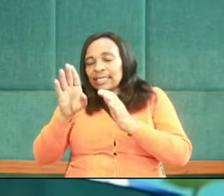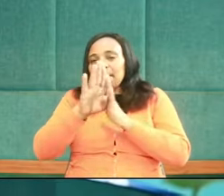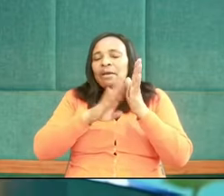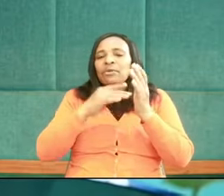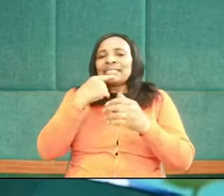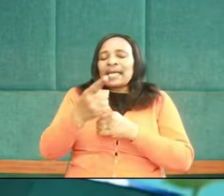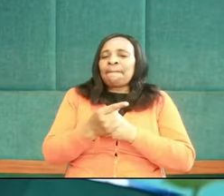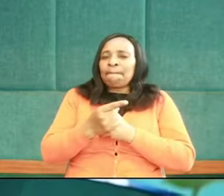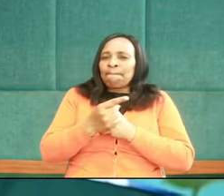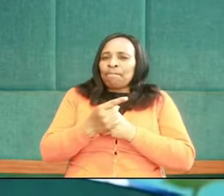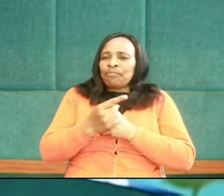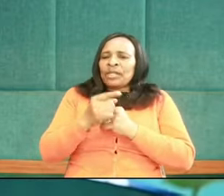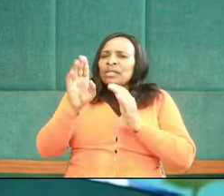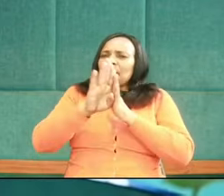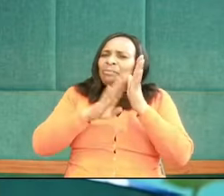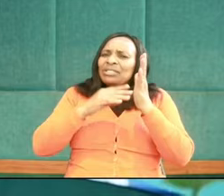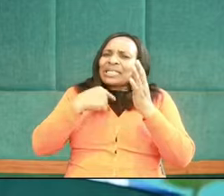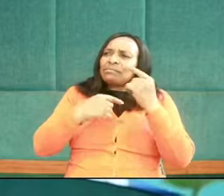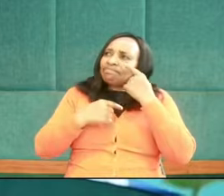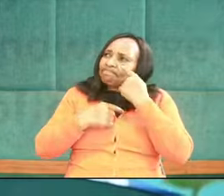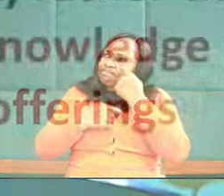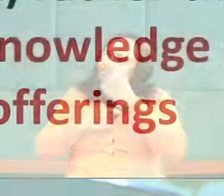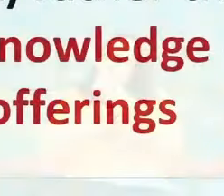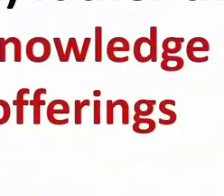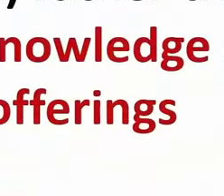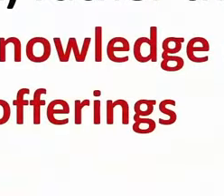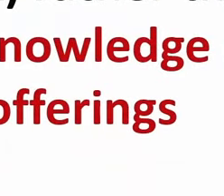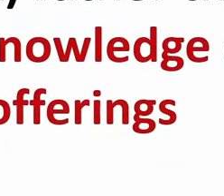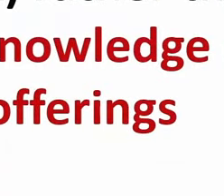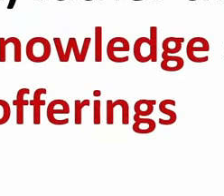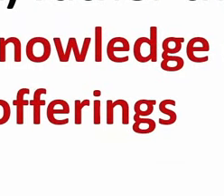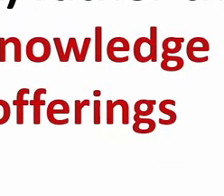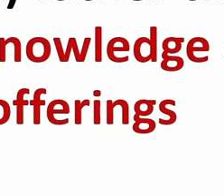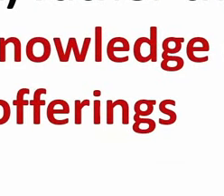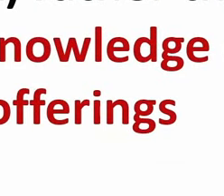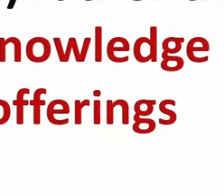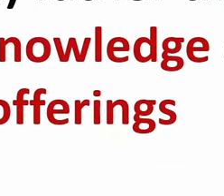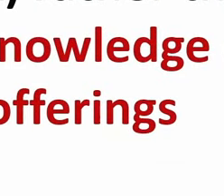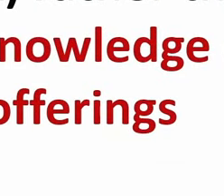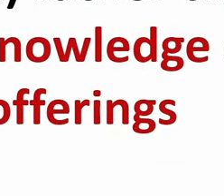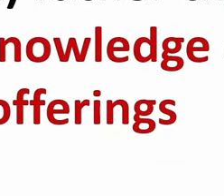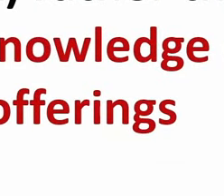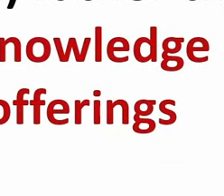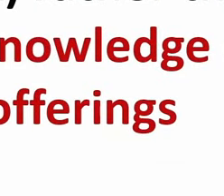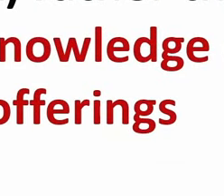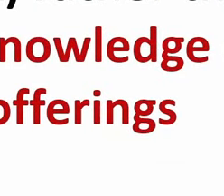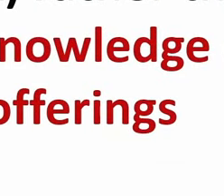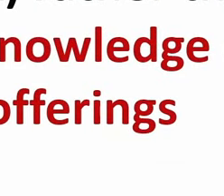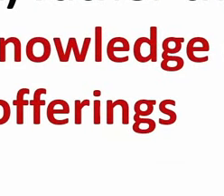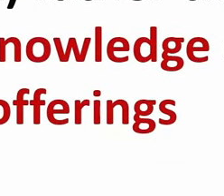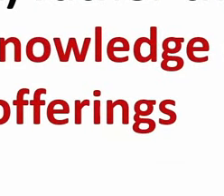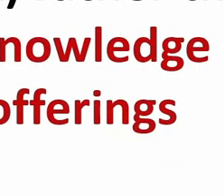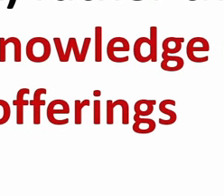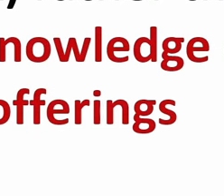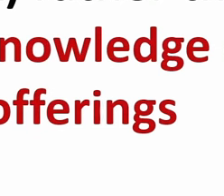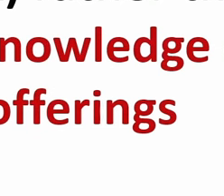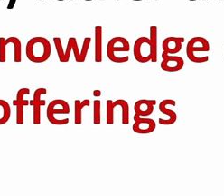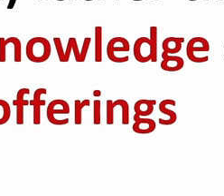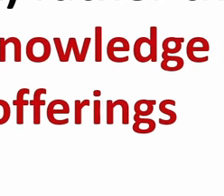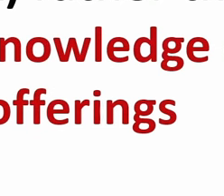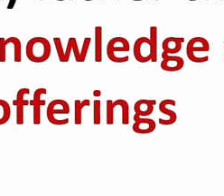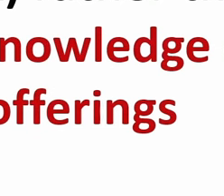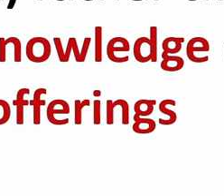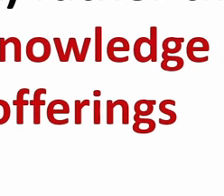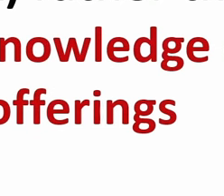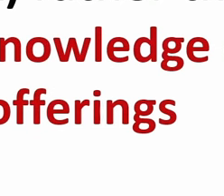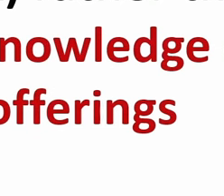what shall I do with you O Ephraim? That's referring to the northern kingdom. What shall I do with you O Judah?